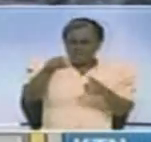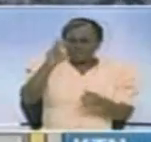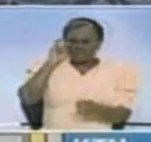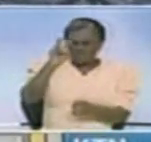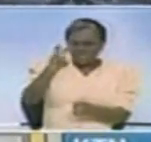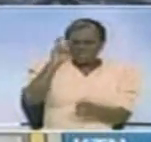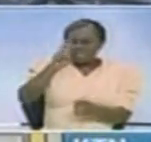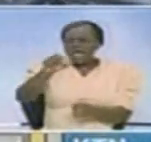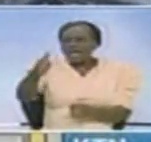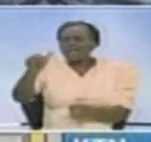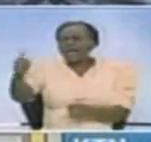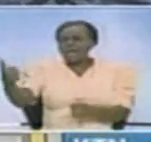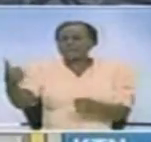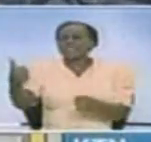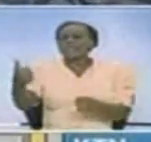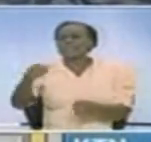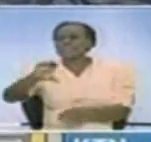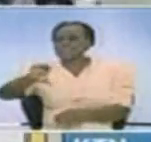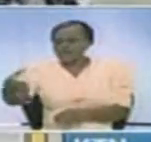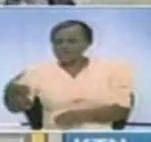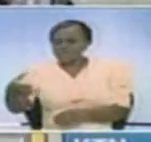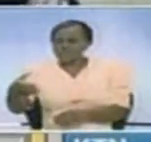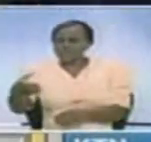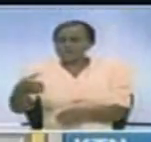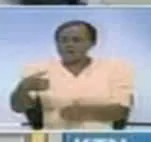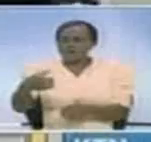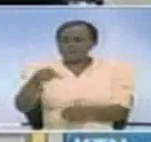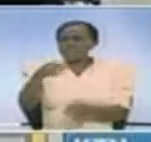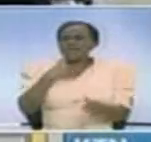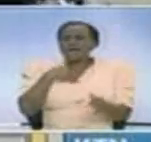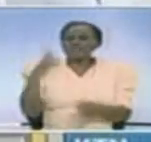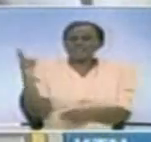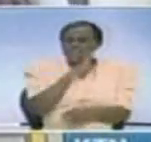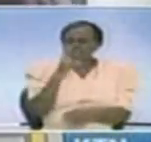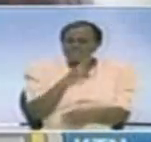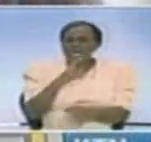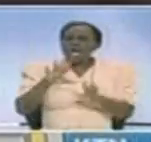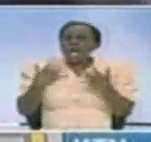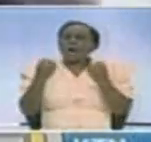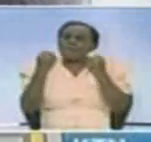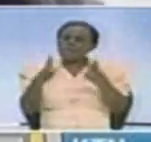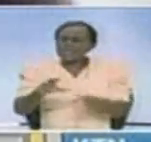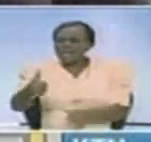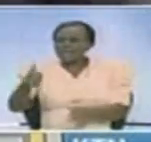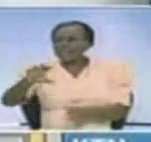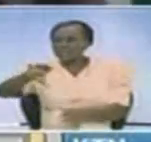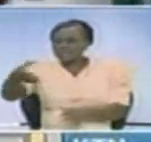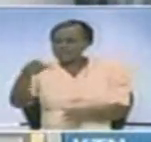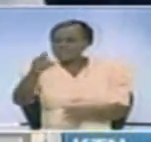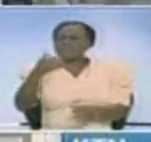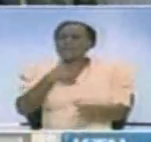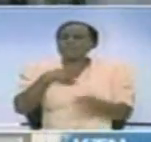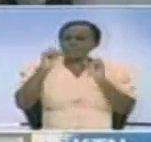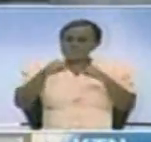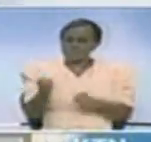how many other settlement towns are exposed. Okay, we're looking at how many other settlement towns are exposed, but